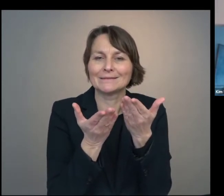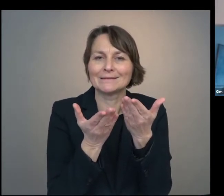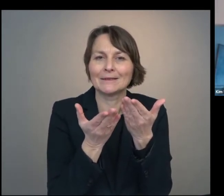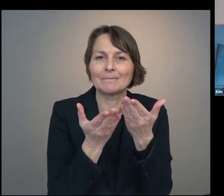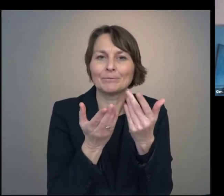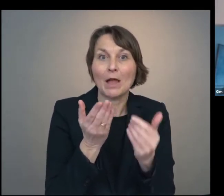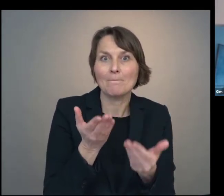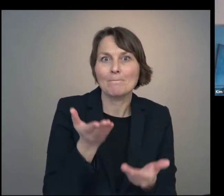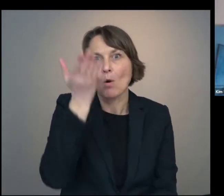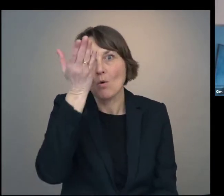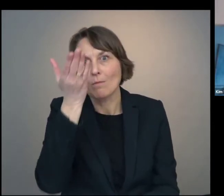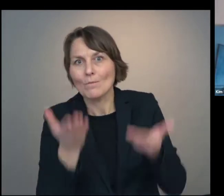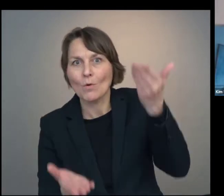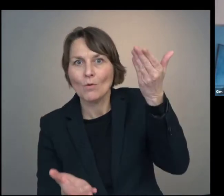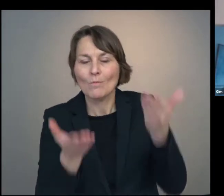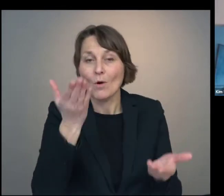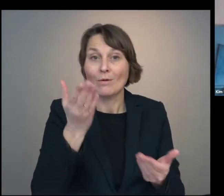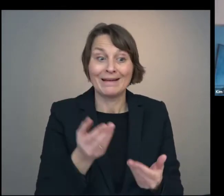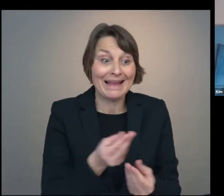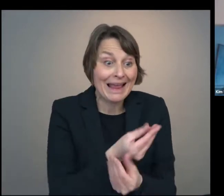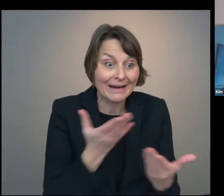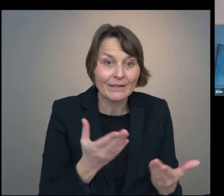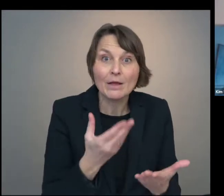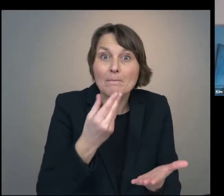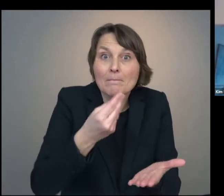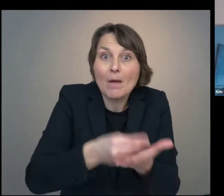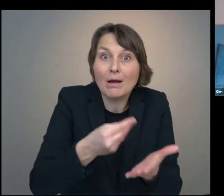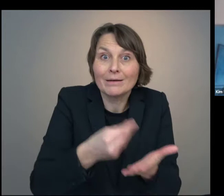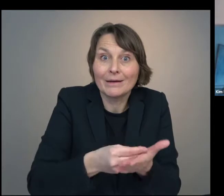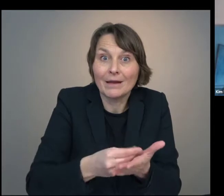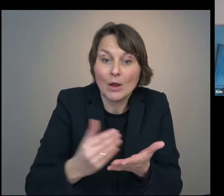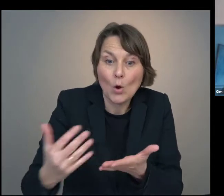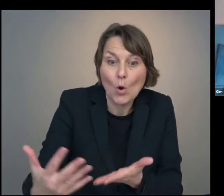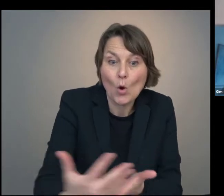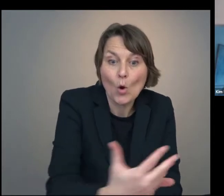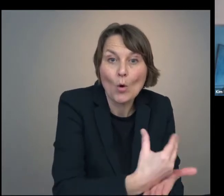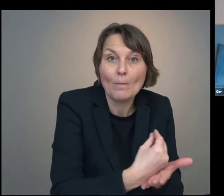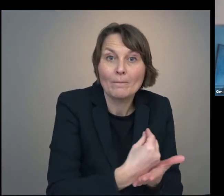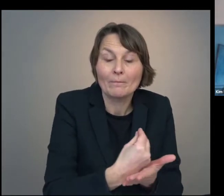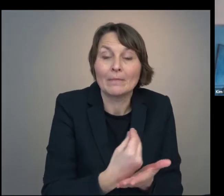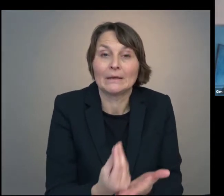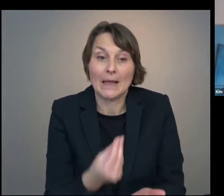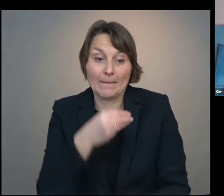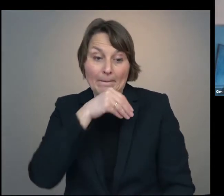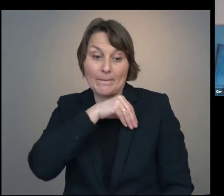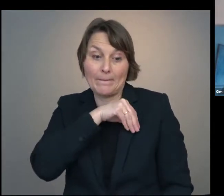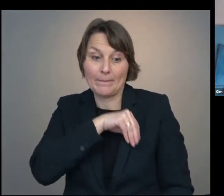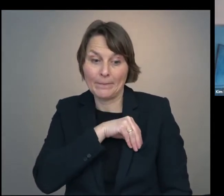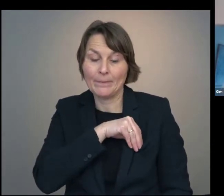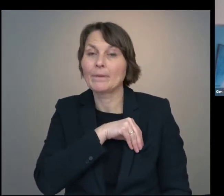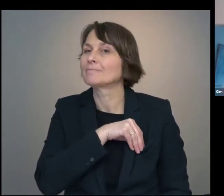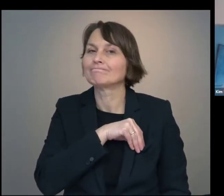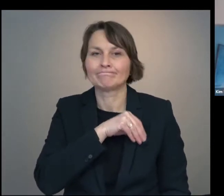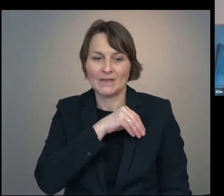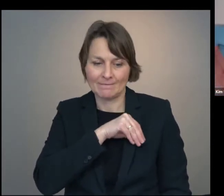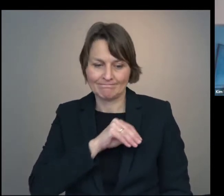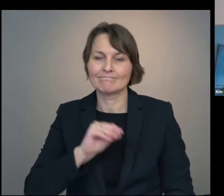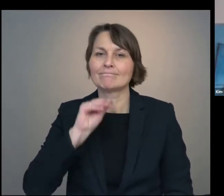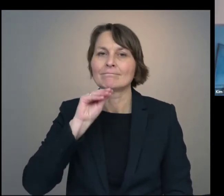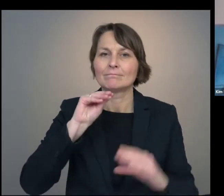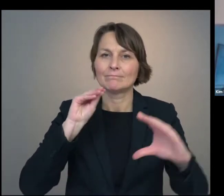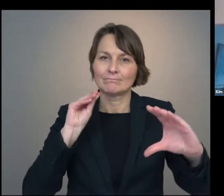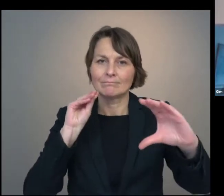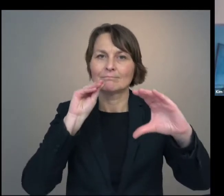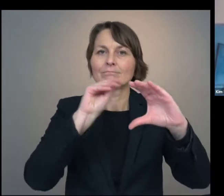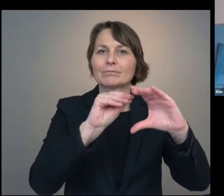Every money, all the money we make, we put back into the company. If you look at our annual accounts, they are in